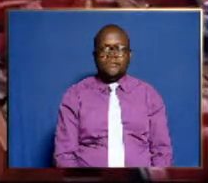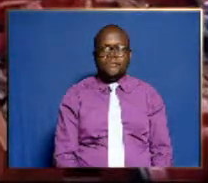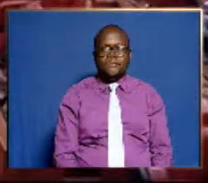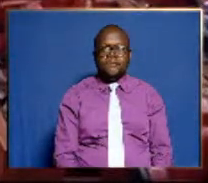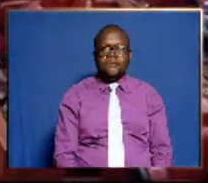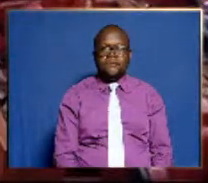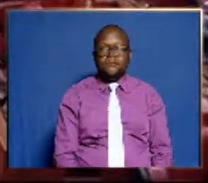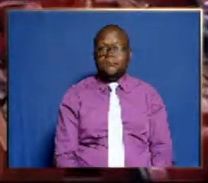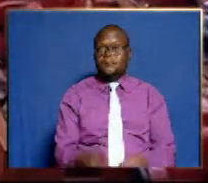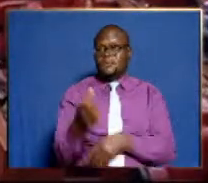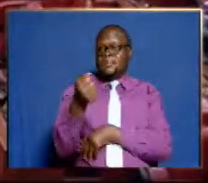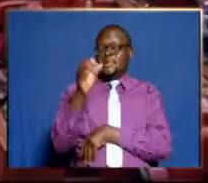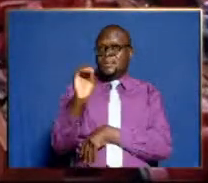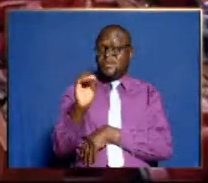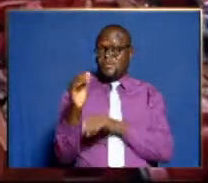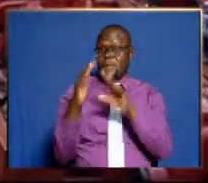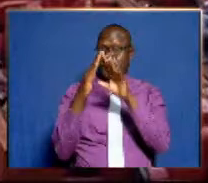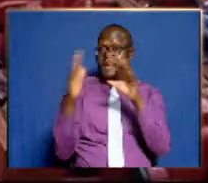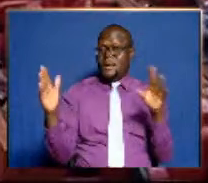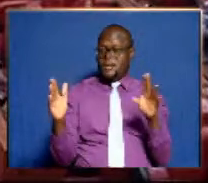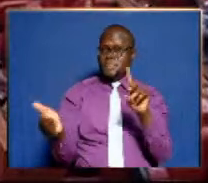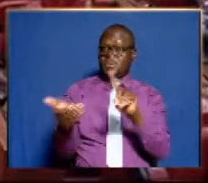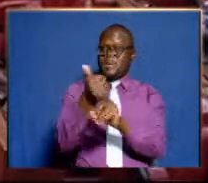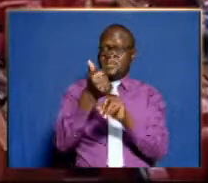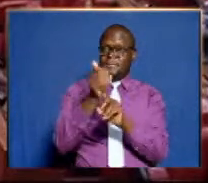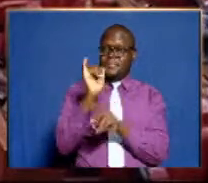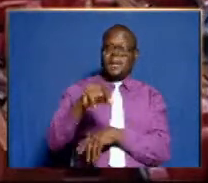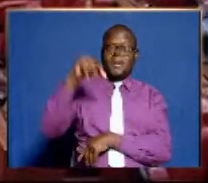So the House yet to attain that quorum